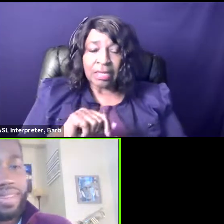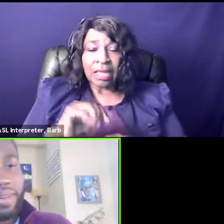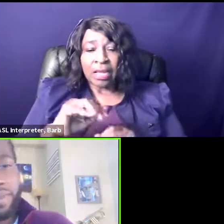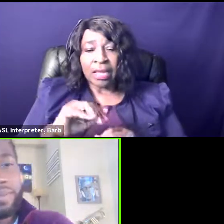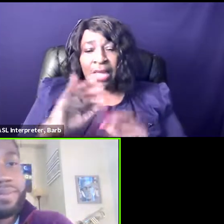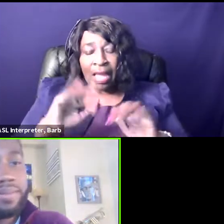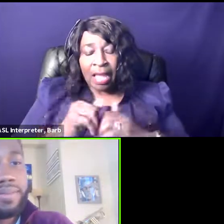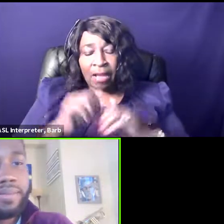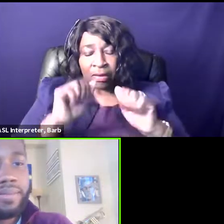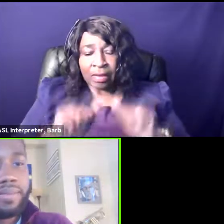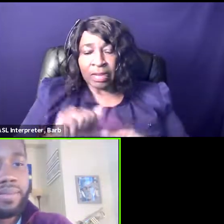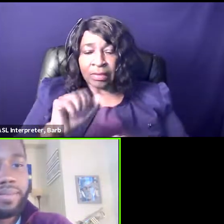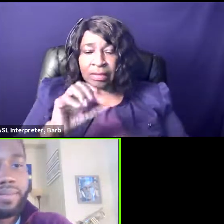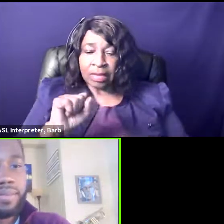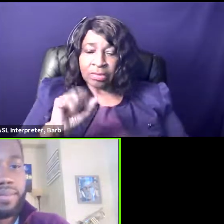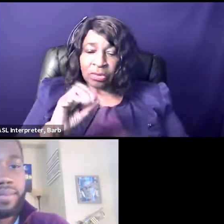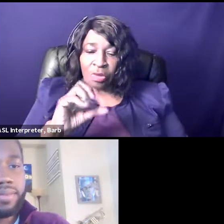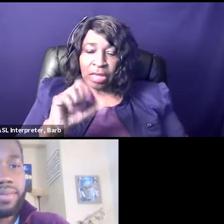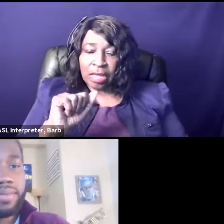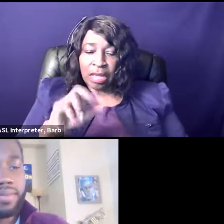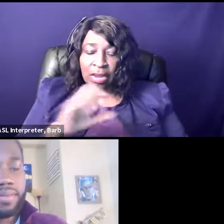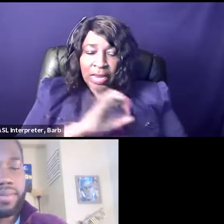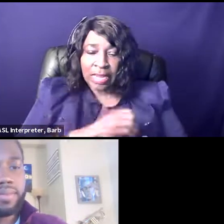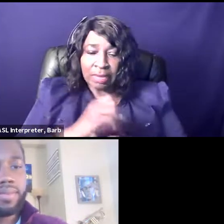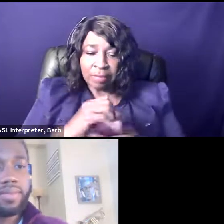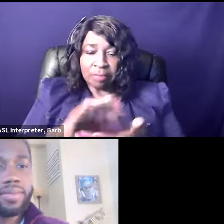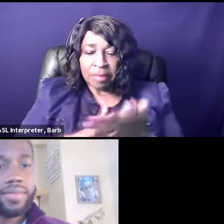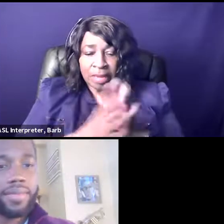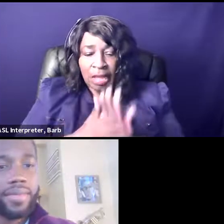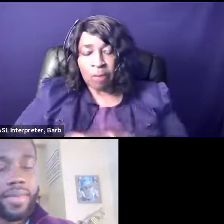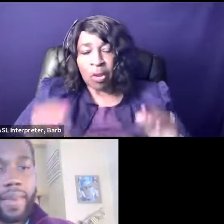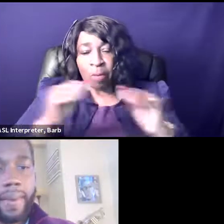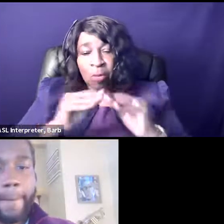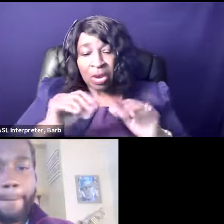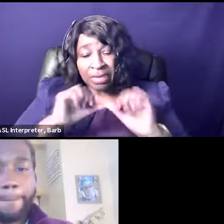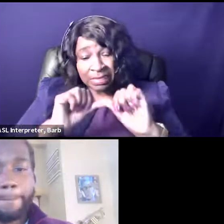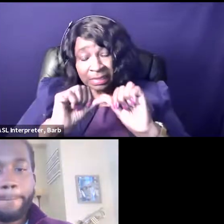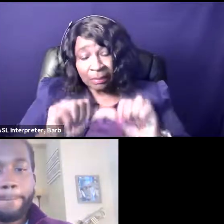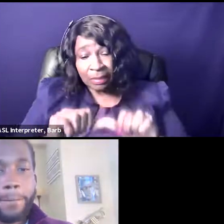more sustainable? Yeah, that's a great question.